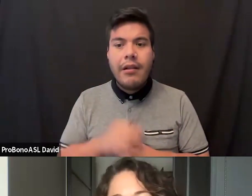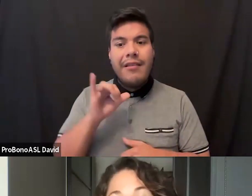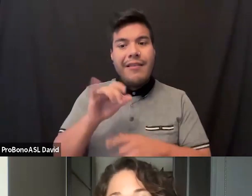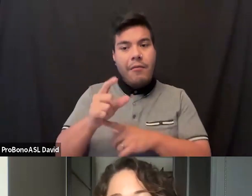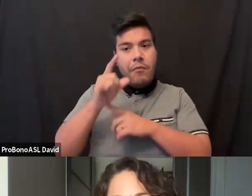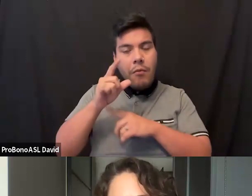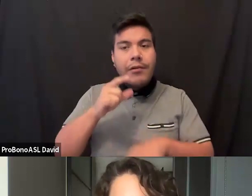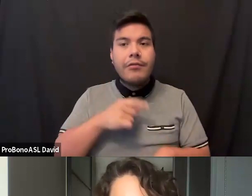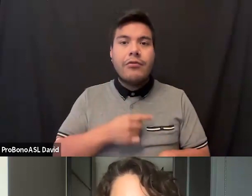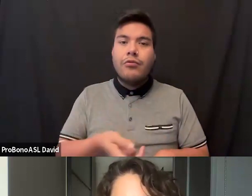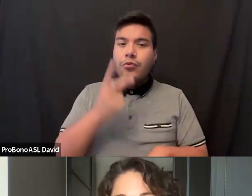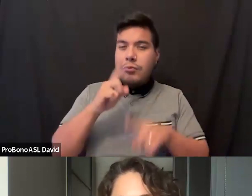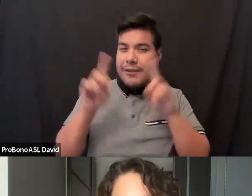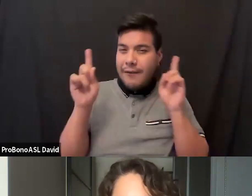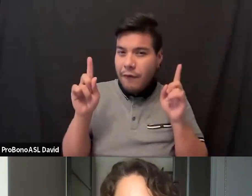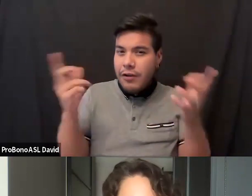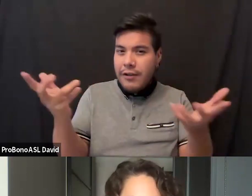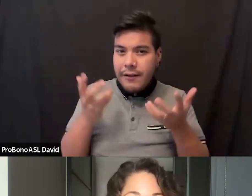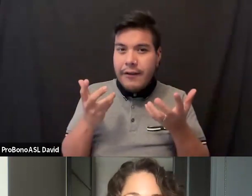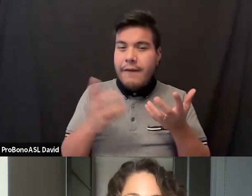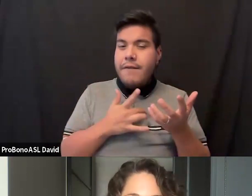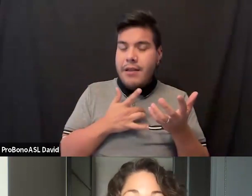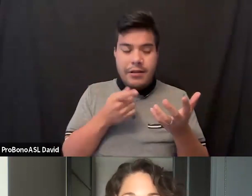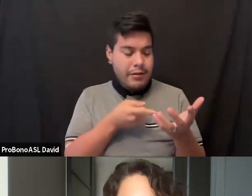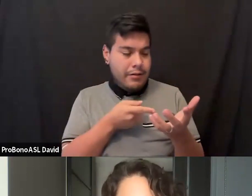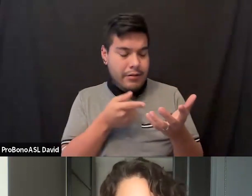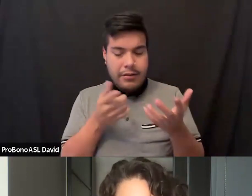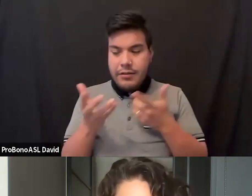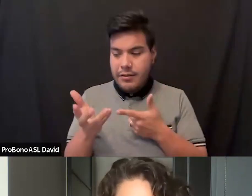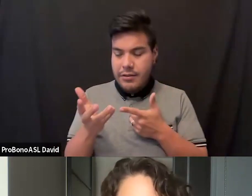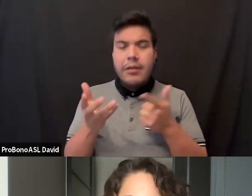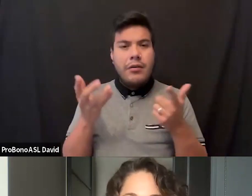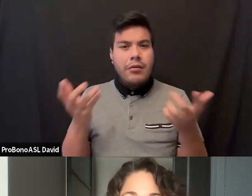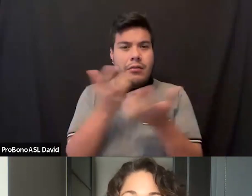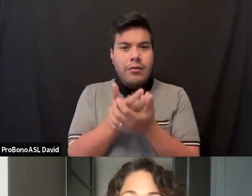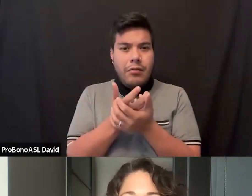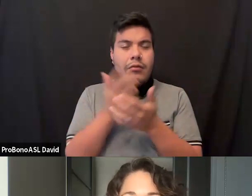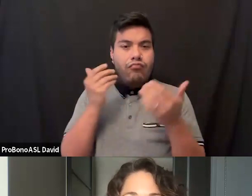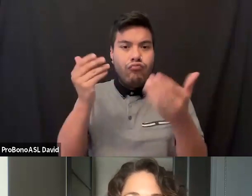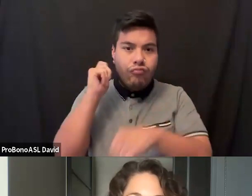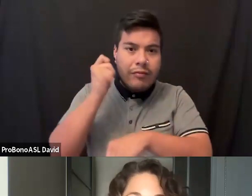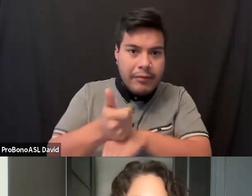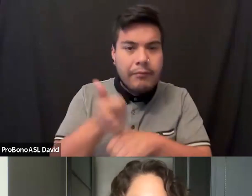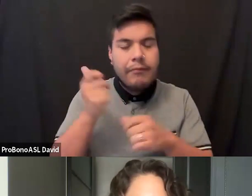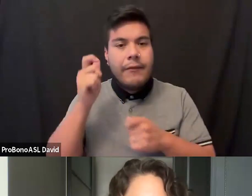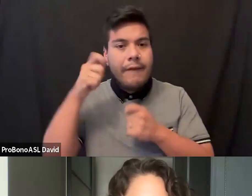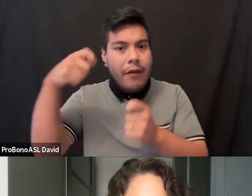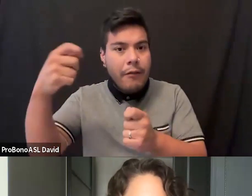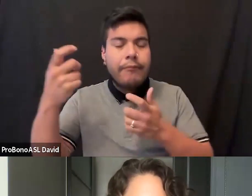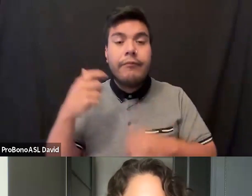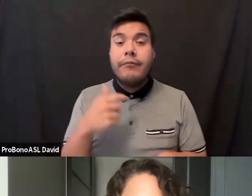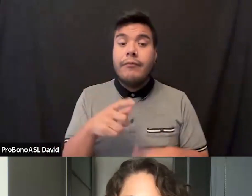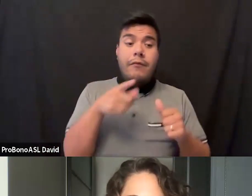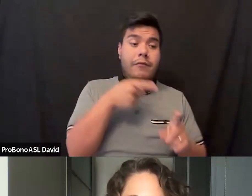two very different feelings that were the feelings that made me decide to make this film. The first feeling was the sadness. I